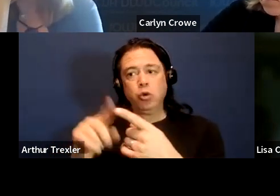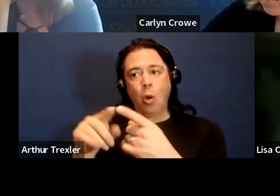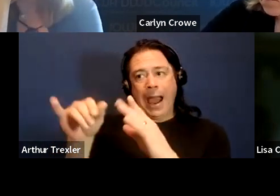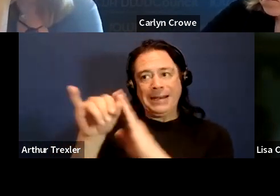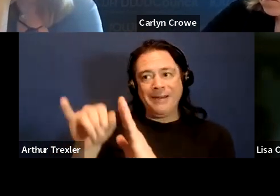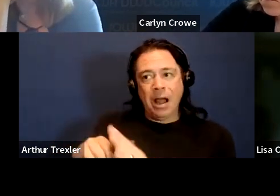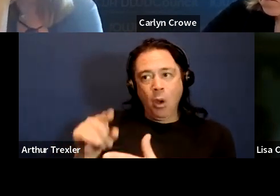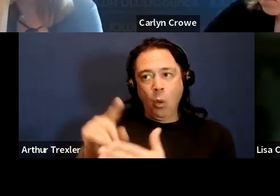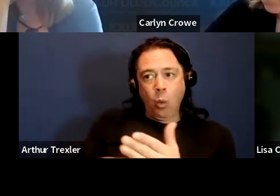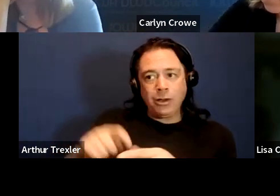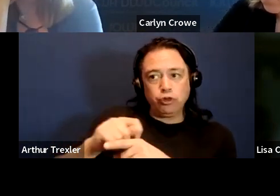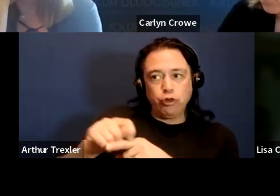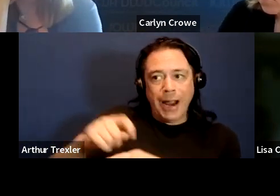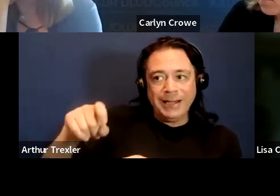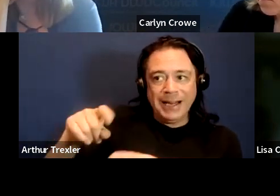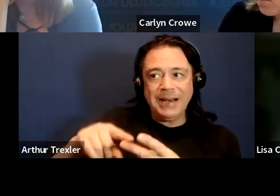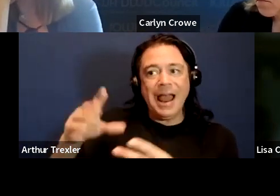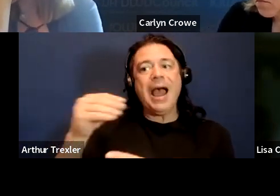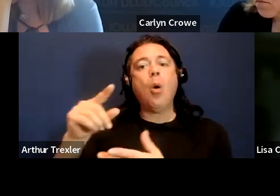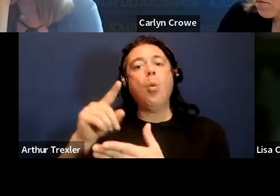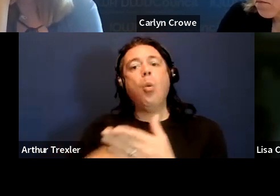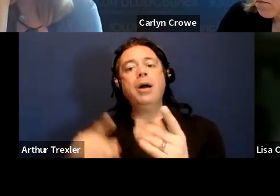training needs and ratio needs,